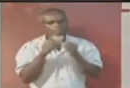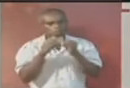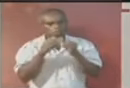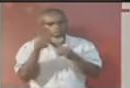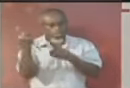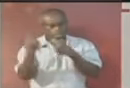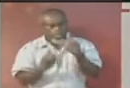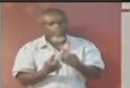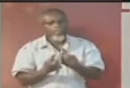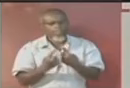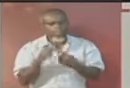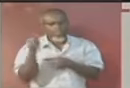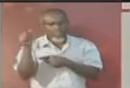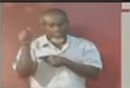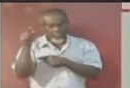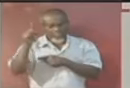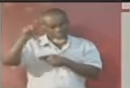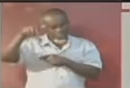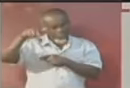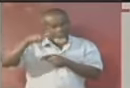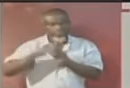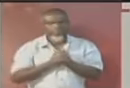he comes on Saturday.